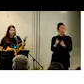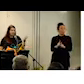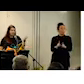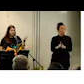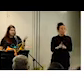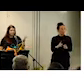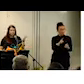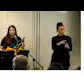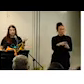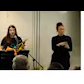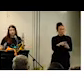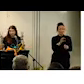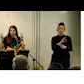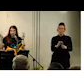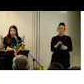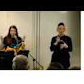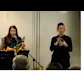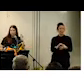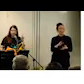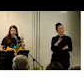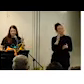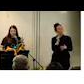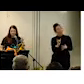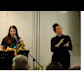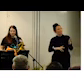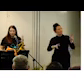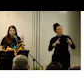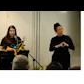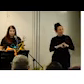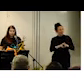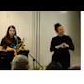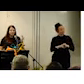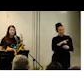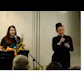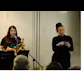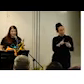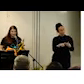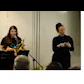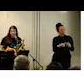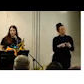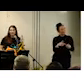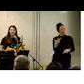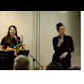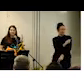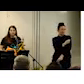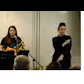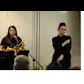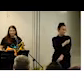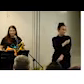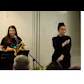1, bad parenting, or what used to be called refrigerator moms, do not cause autism. 2, vaccines,